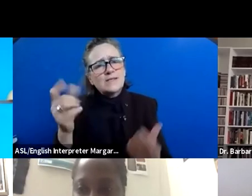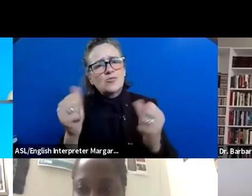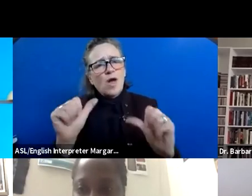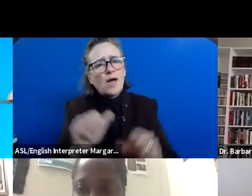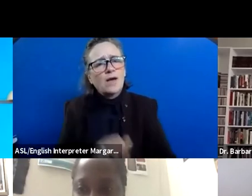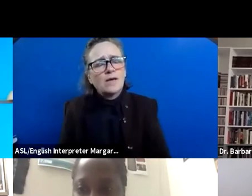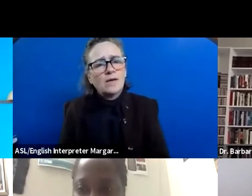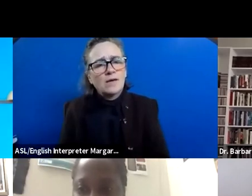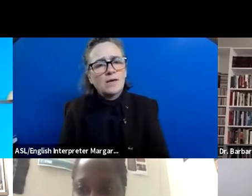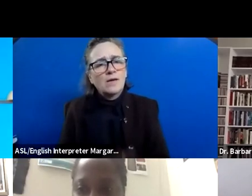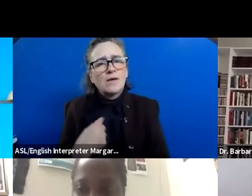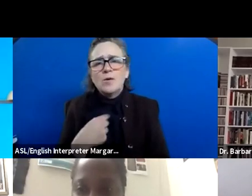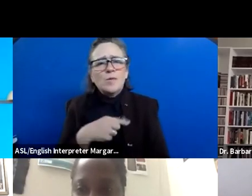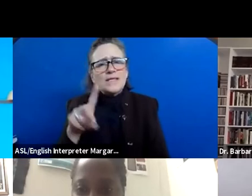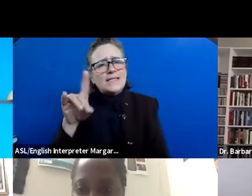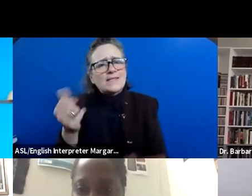Dialogue with whom, about what?